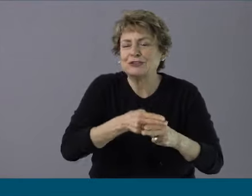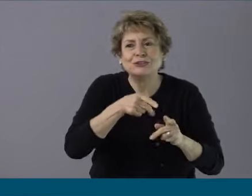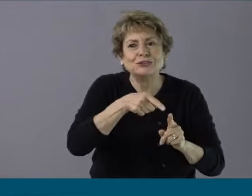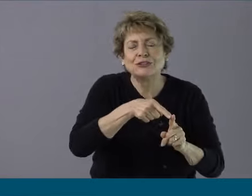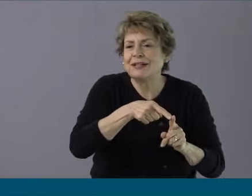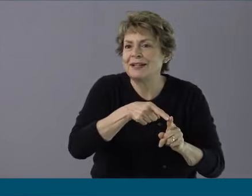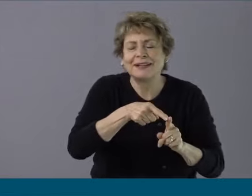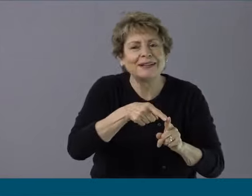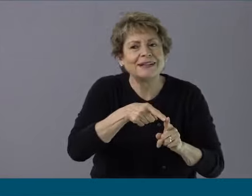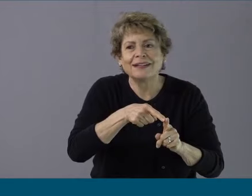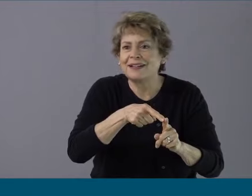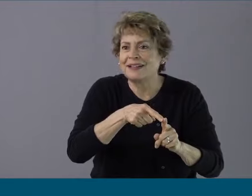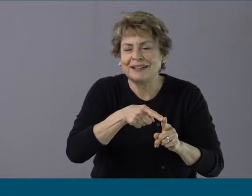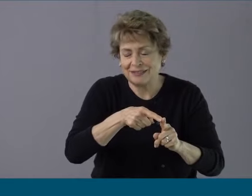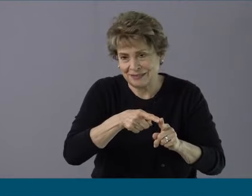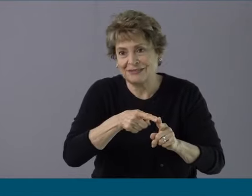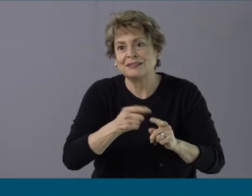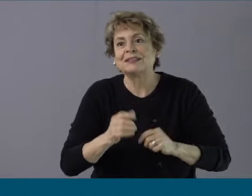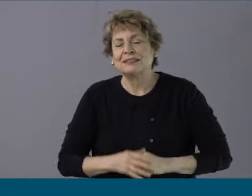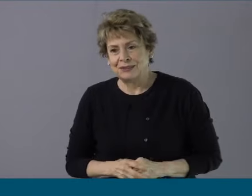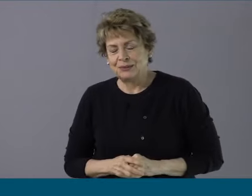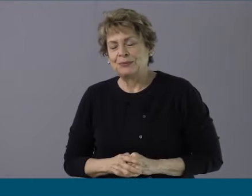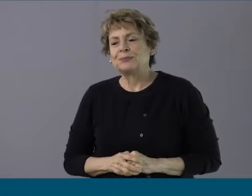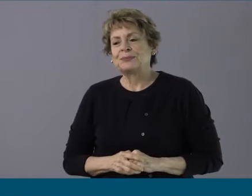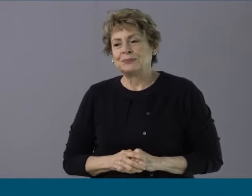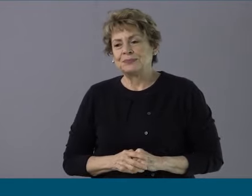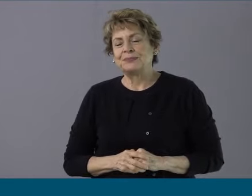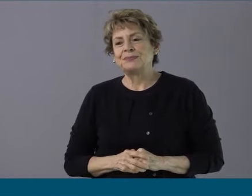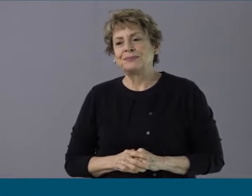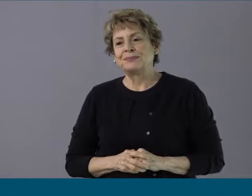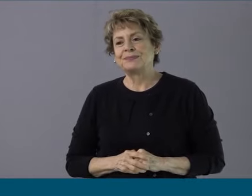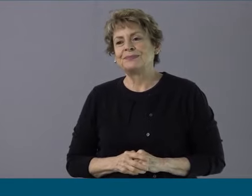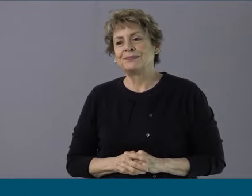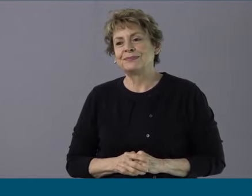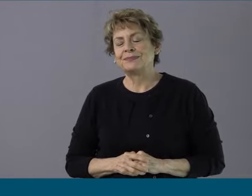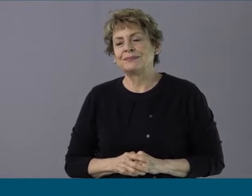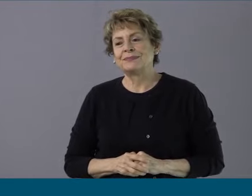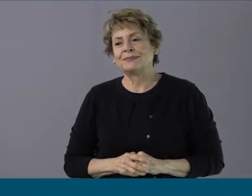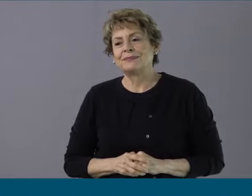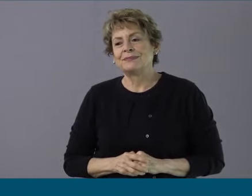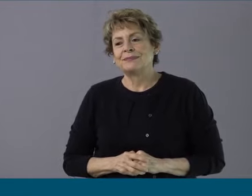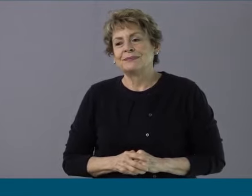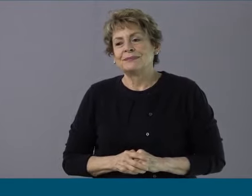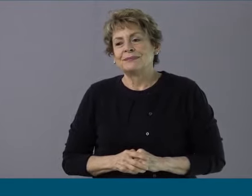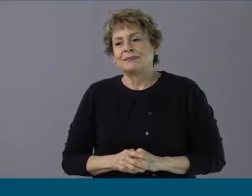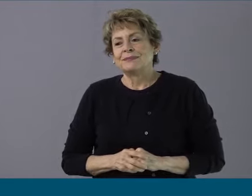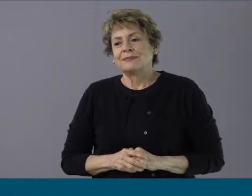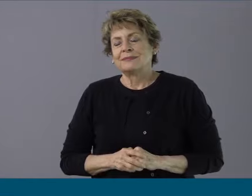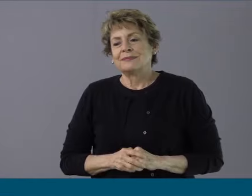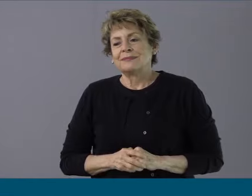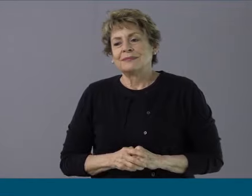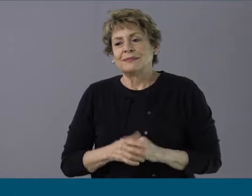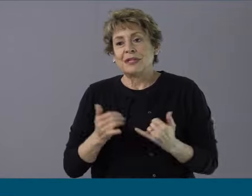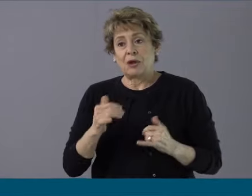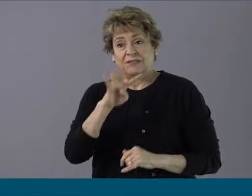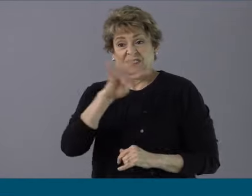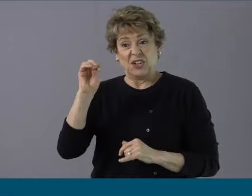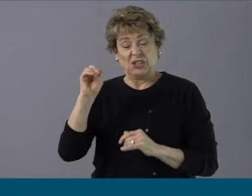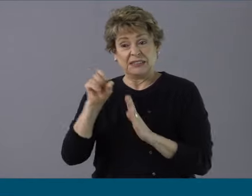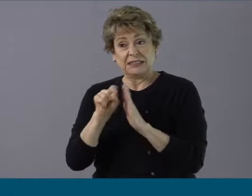new page. And I want you also to note that there's 40 states on this page, along with